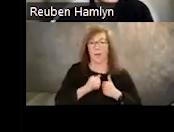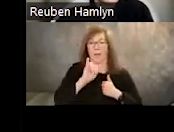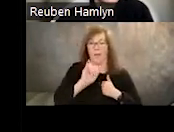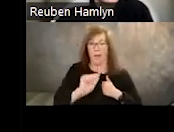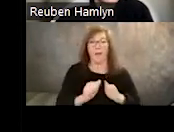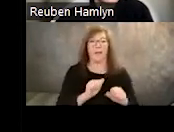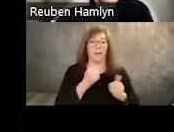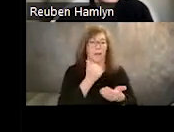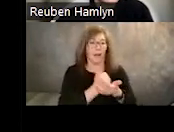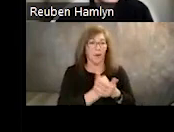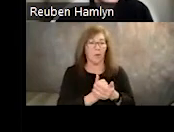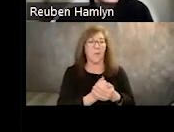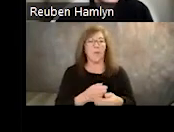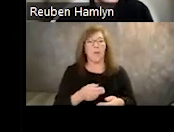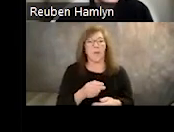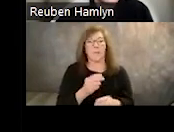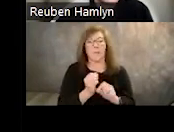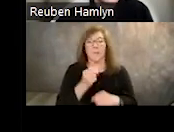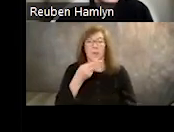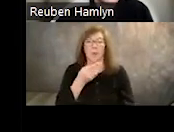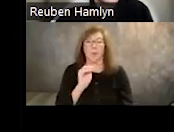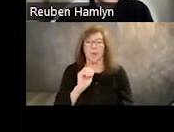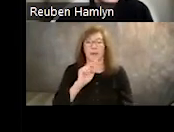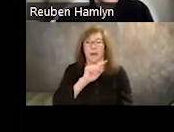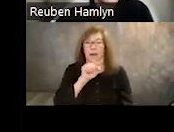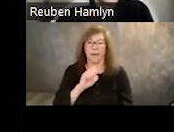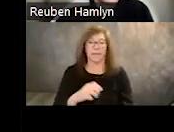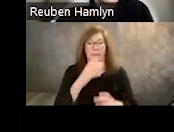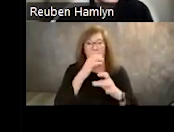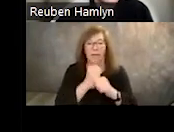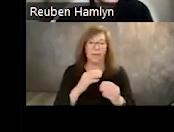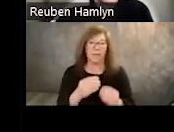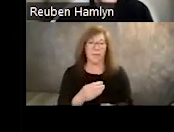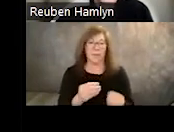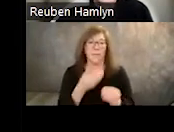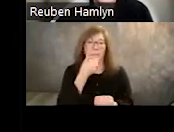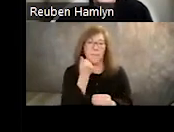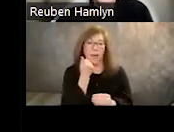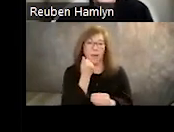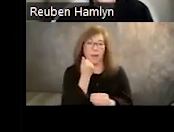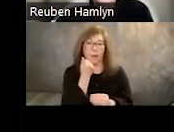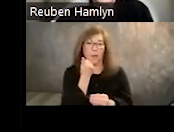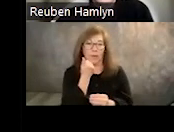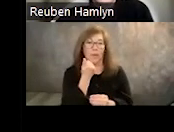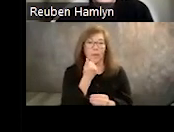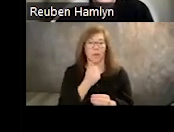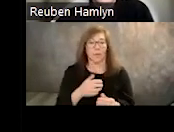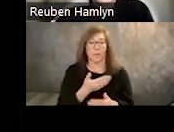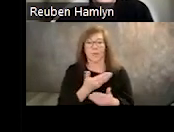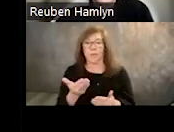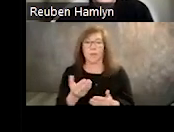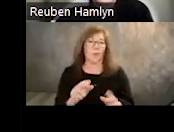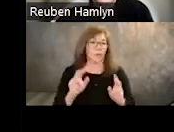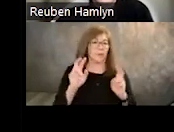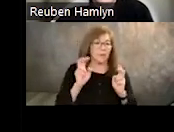us humanize and engage better with the source, the